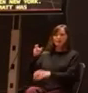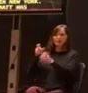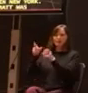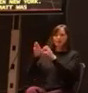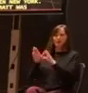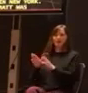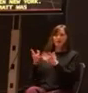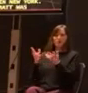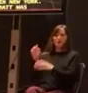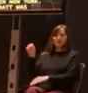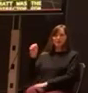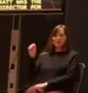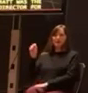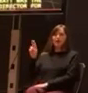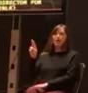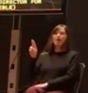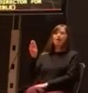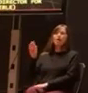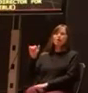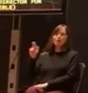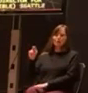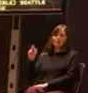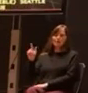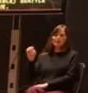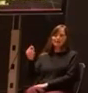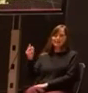director of the Seattle Urban League.